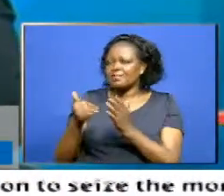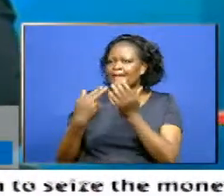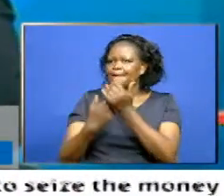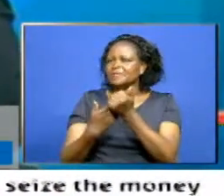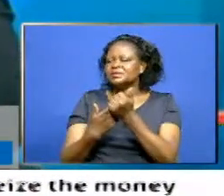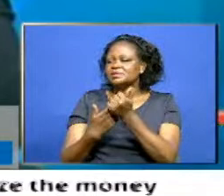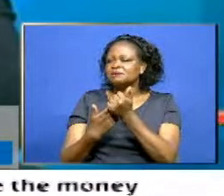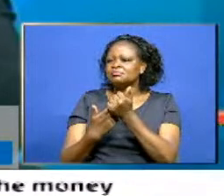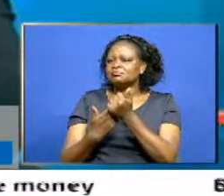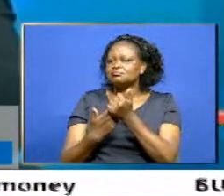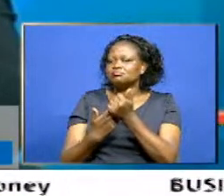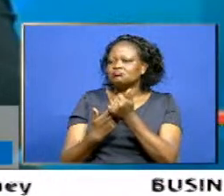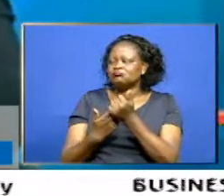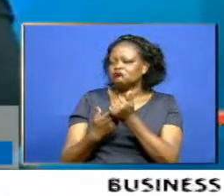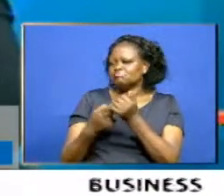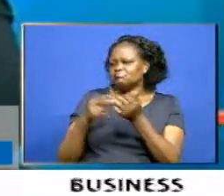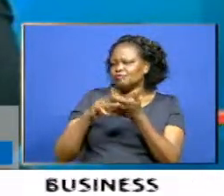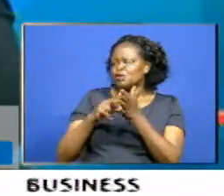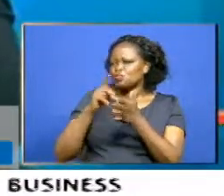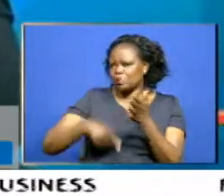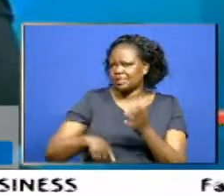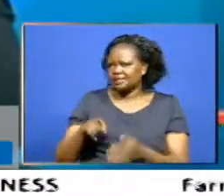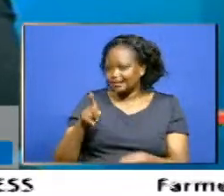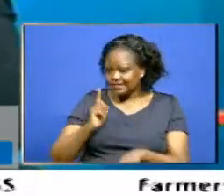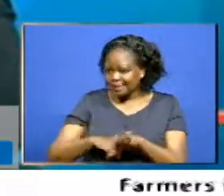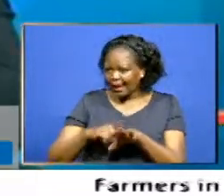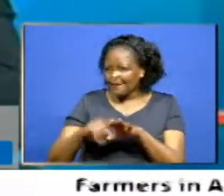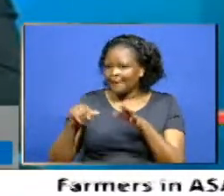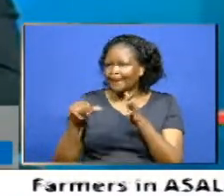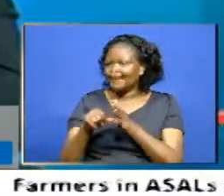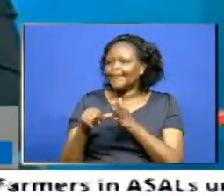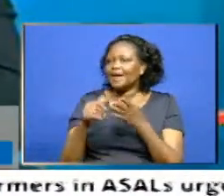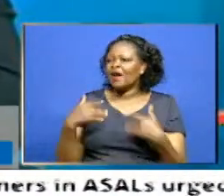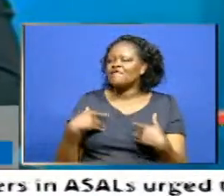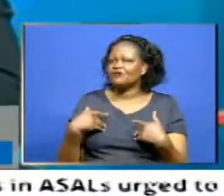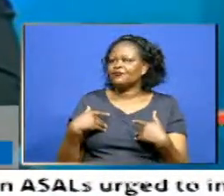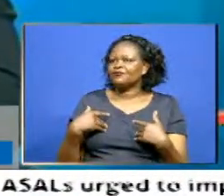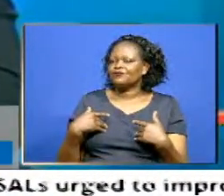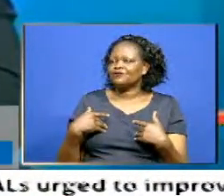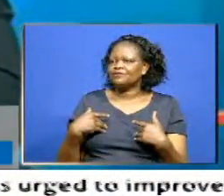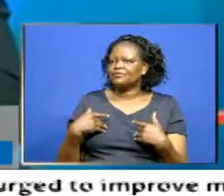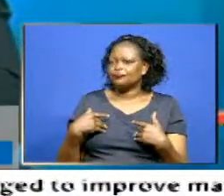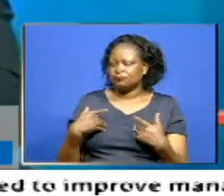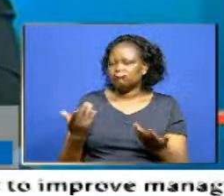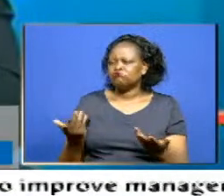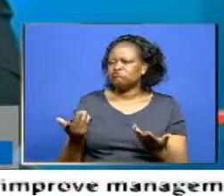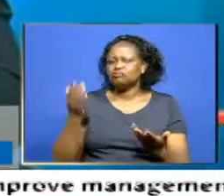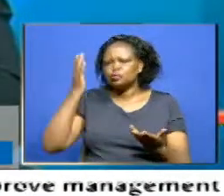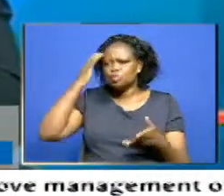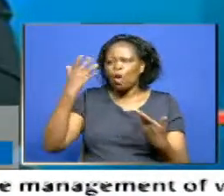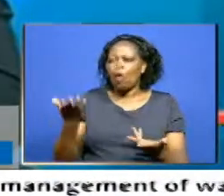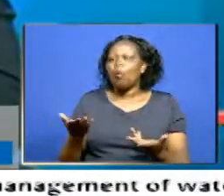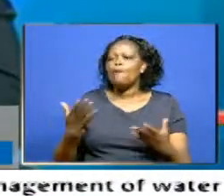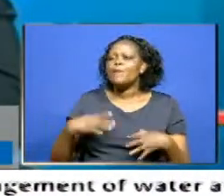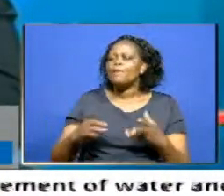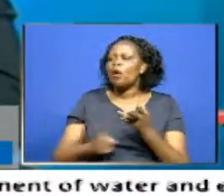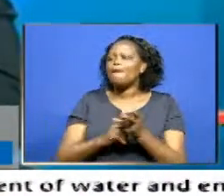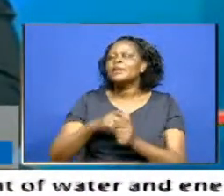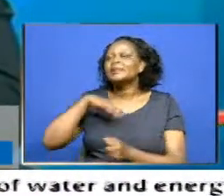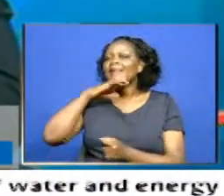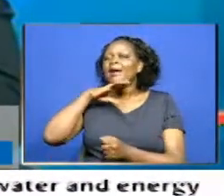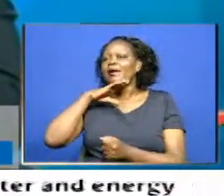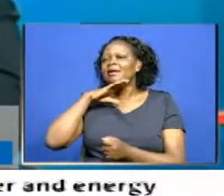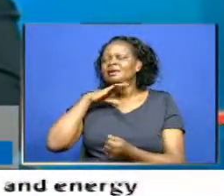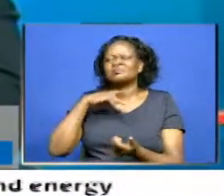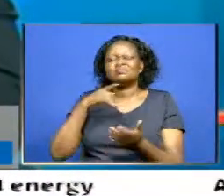idea was, most of the time when shocks happen, the indicators are people who are dying, how many people are dying. So you only know when it's too